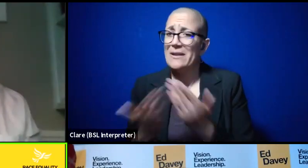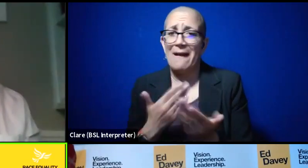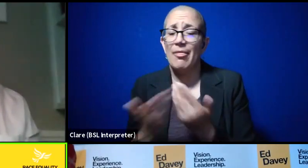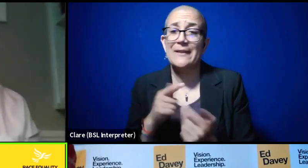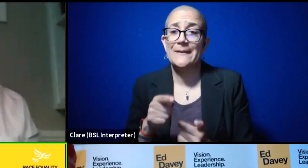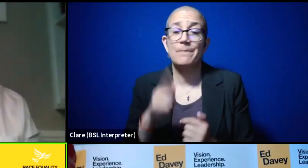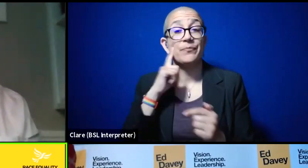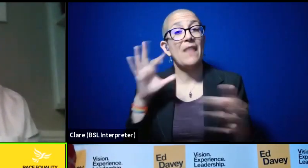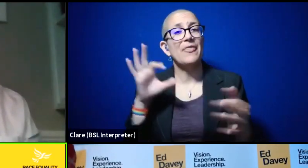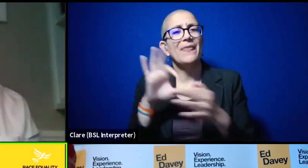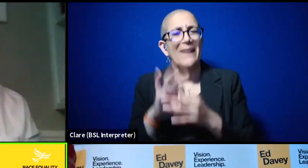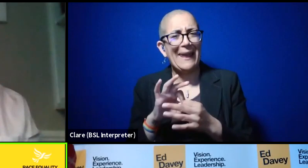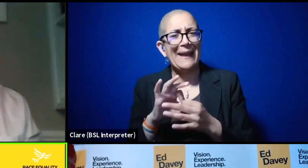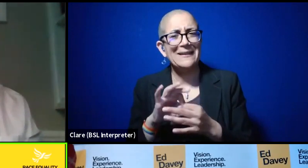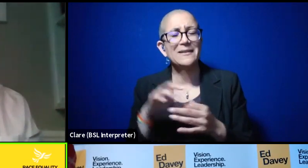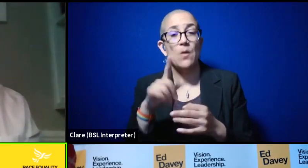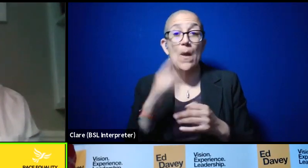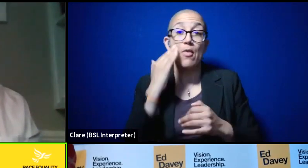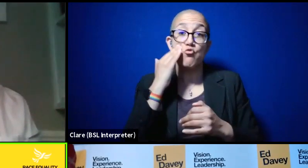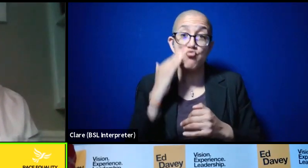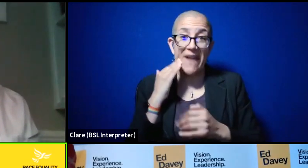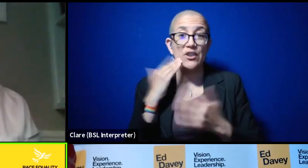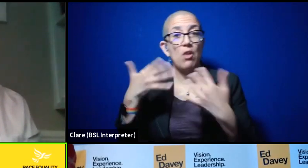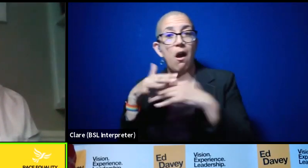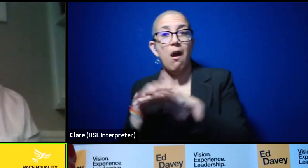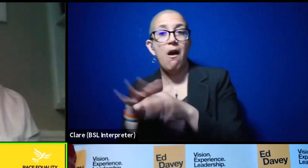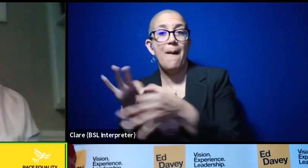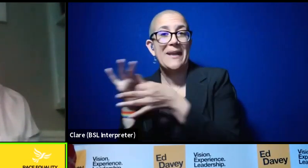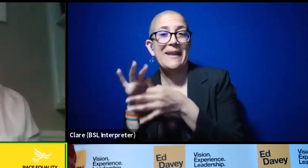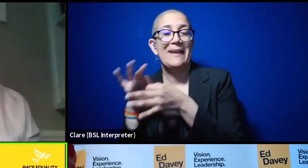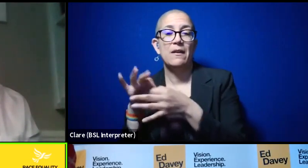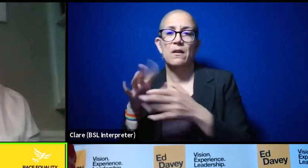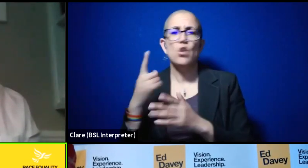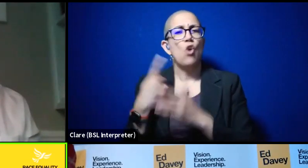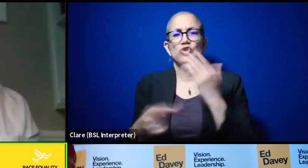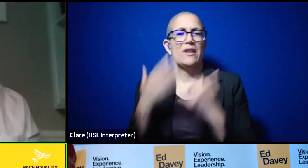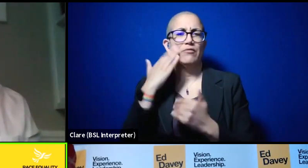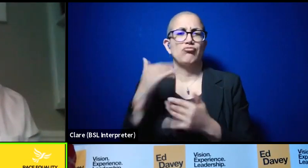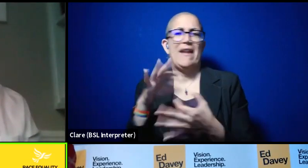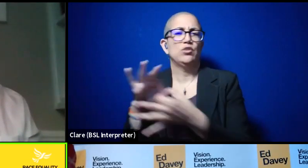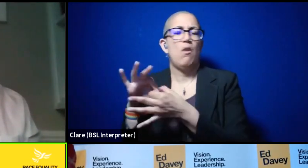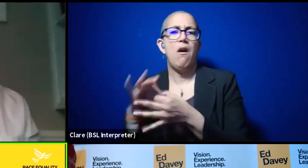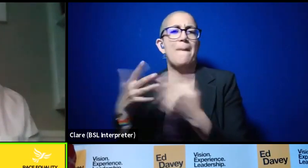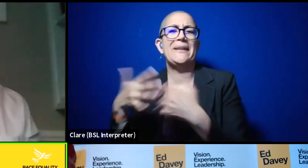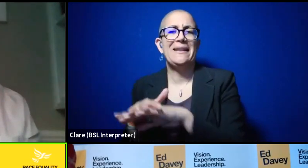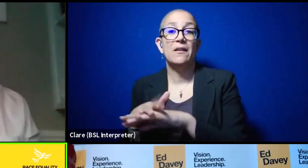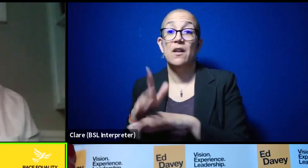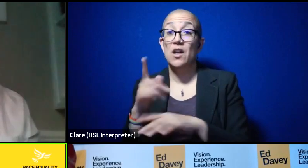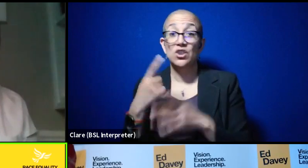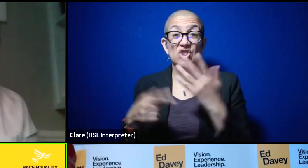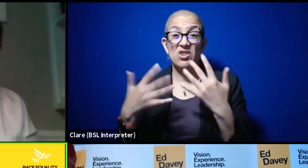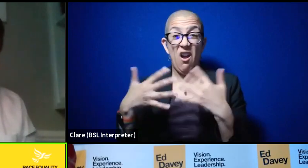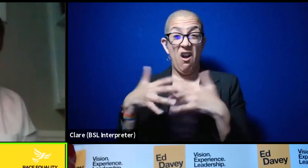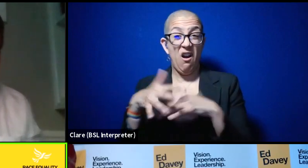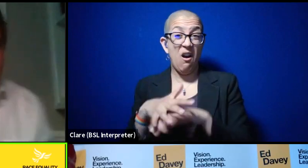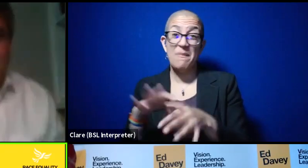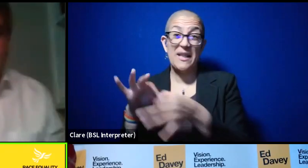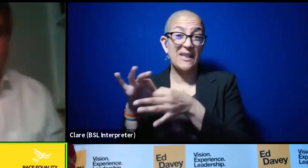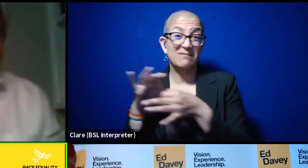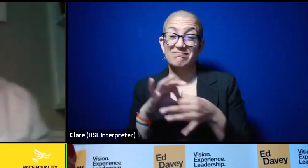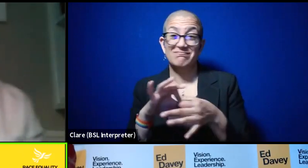that you make with racial harmony, but actually I would argue not just racial harmony, just harmony